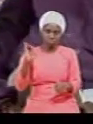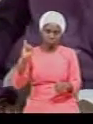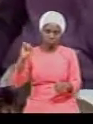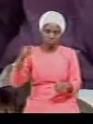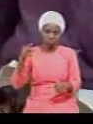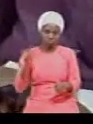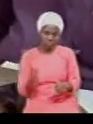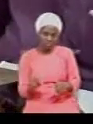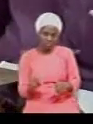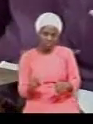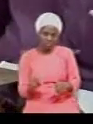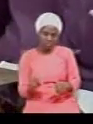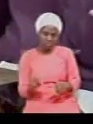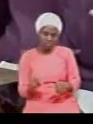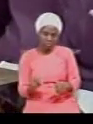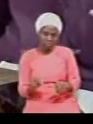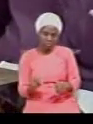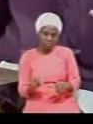currency. Yea.